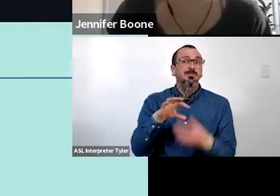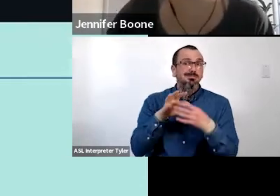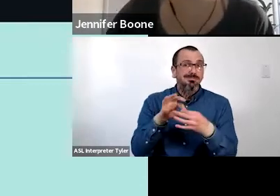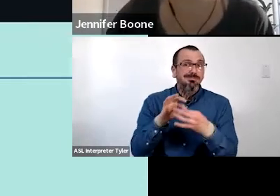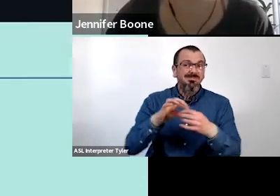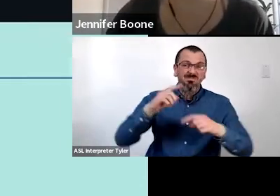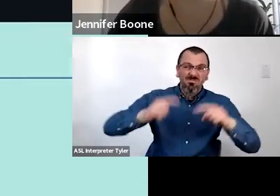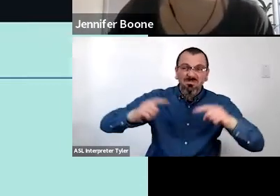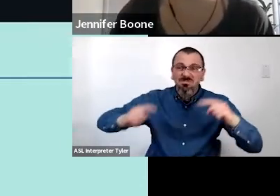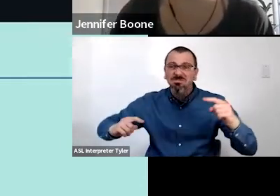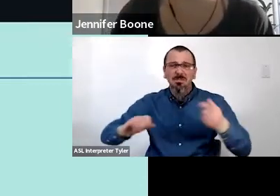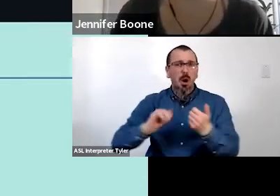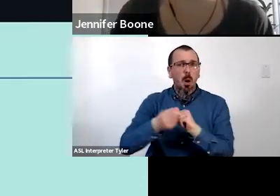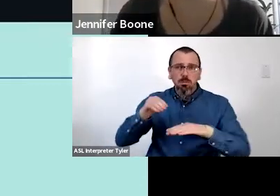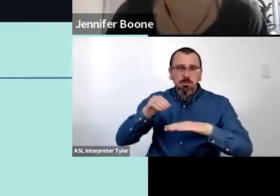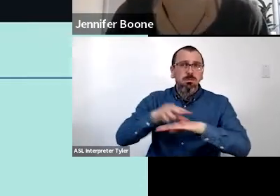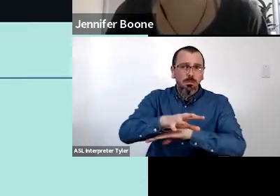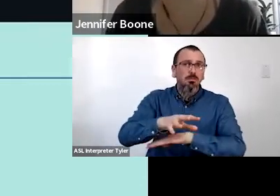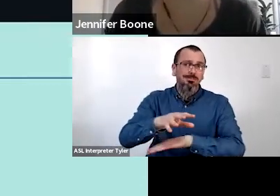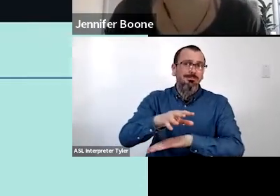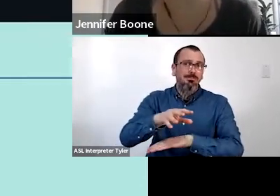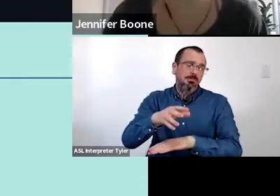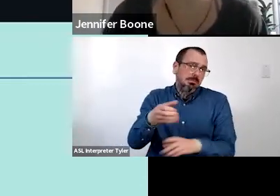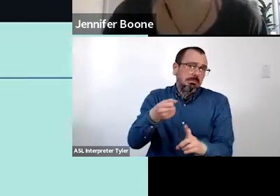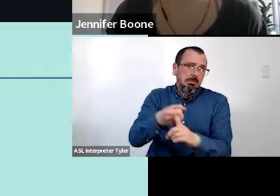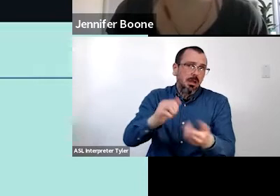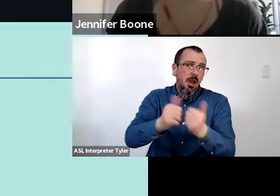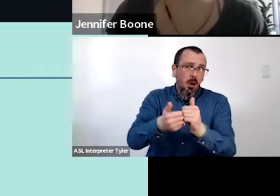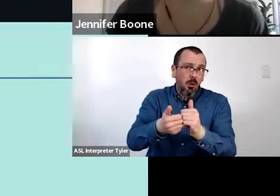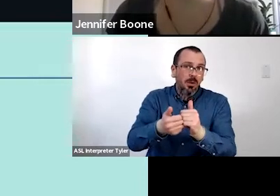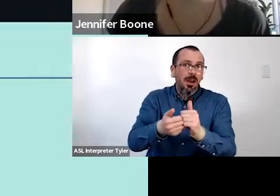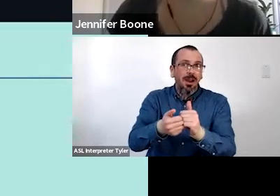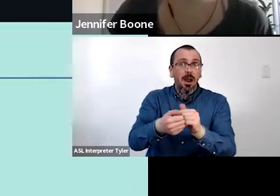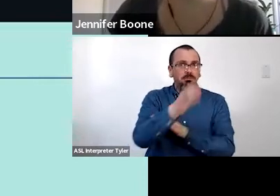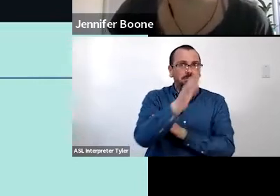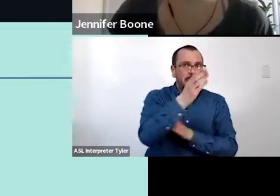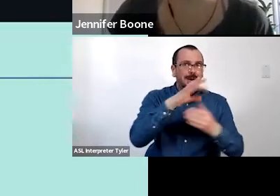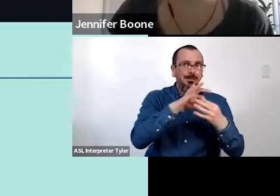and different people outside of like heterosexual relationships.